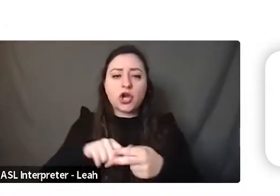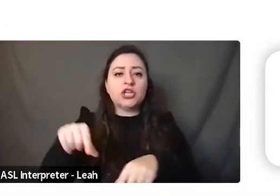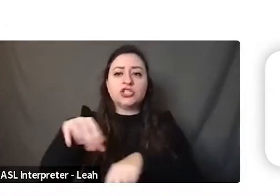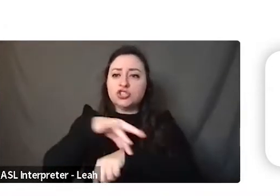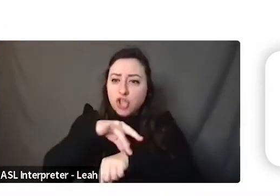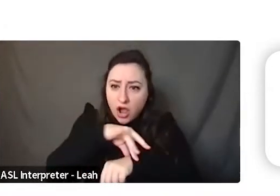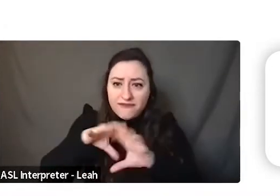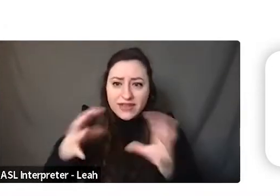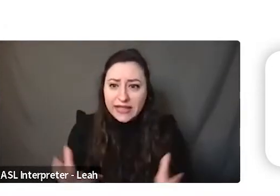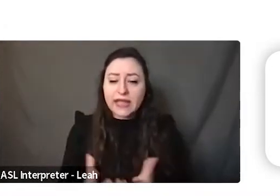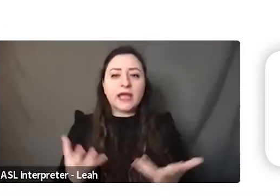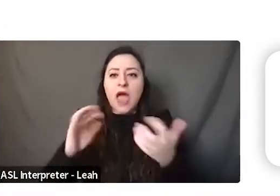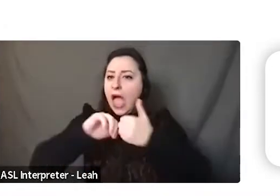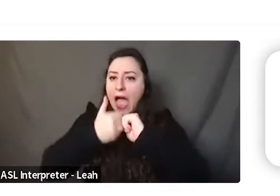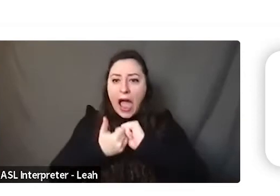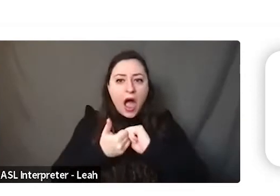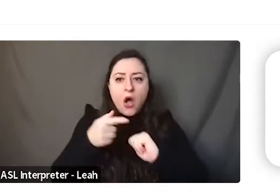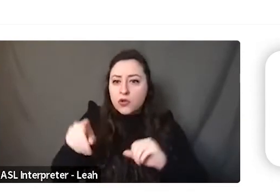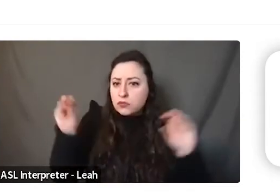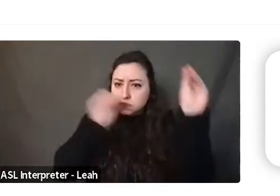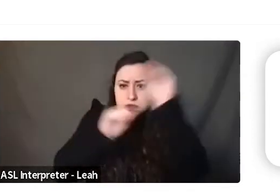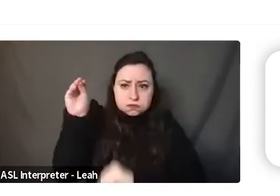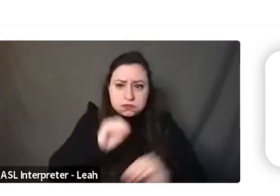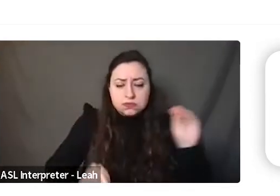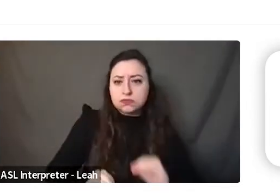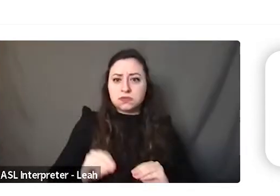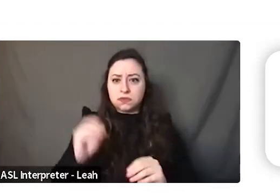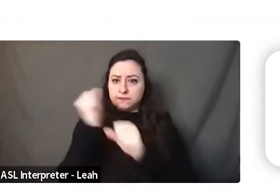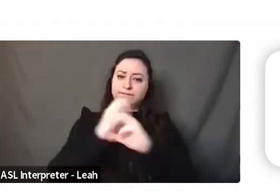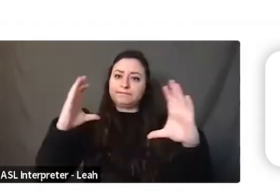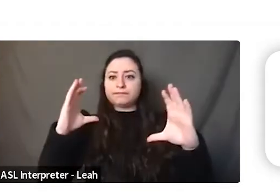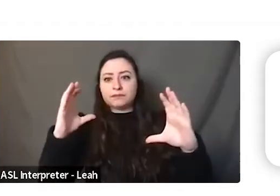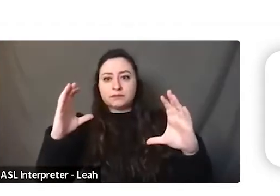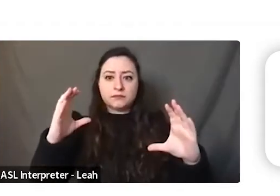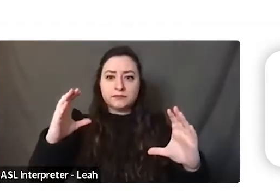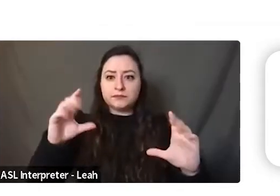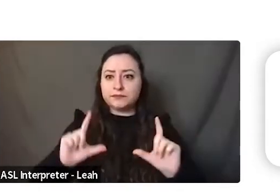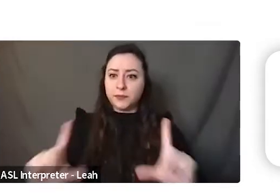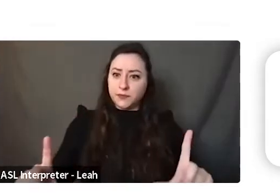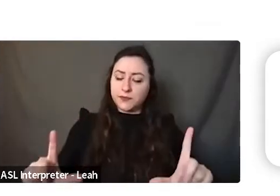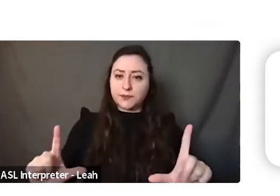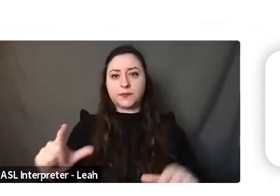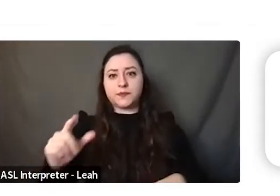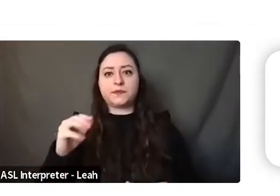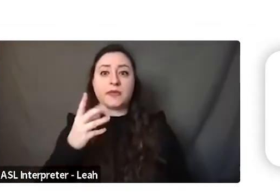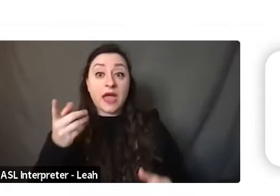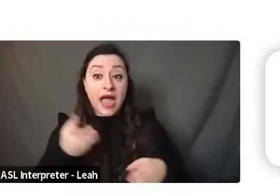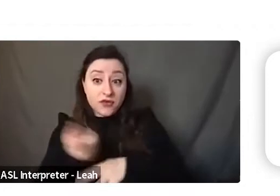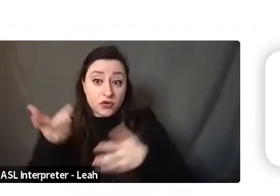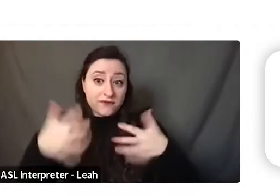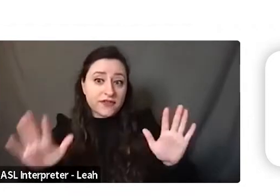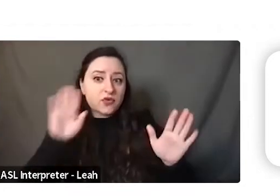geographies. How did you put all that together to put together the framework that you've applied? And just after you're done, we're going to open